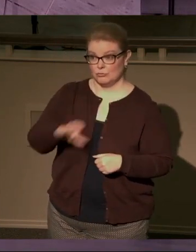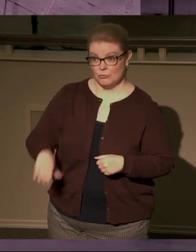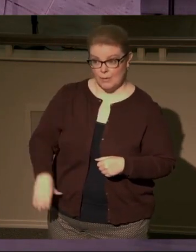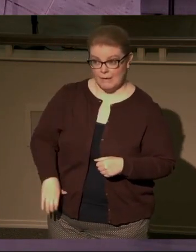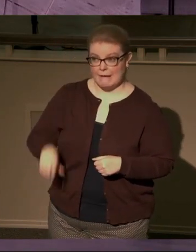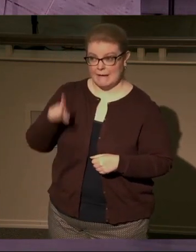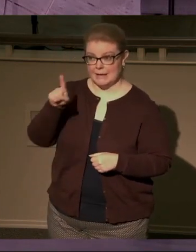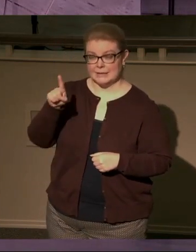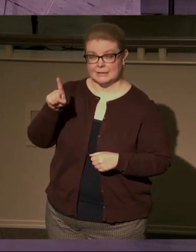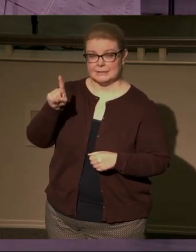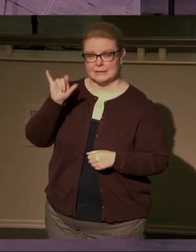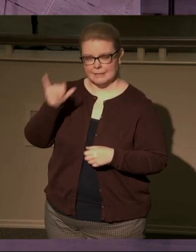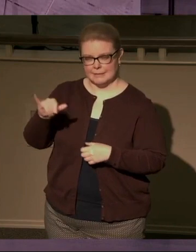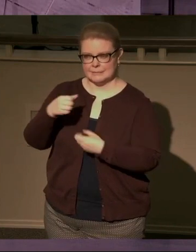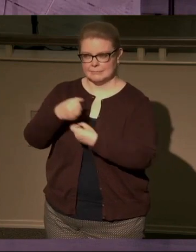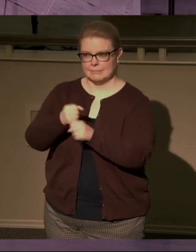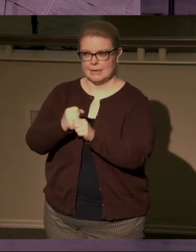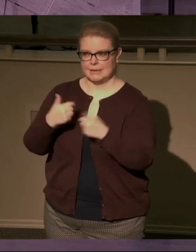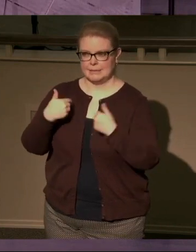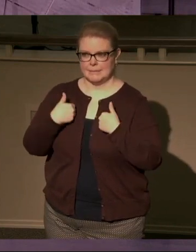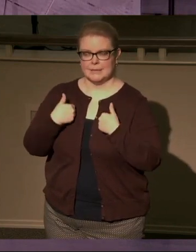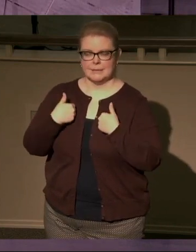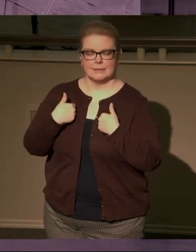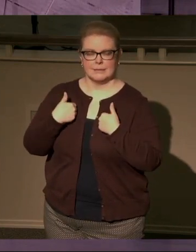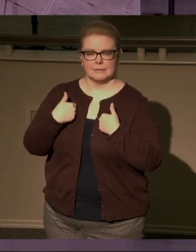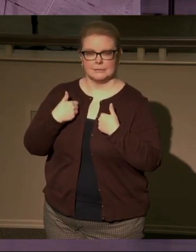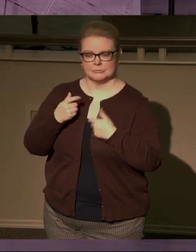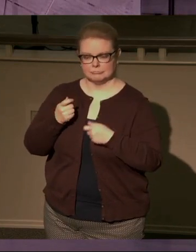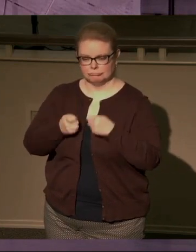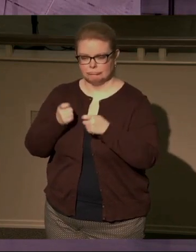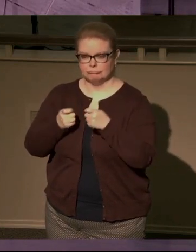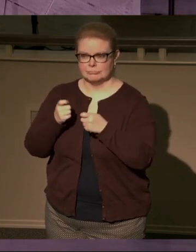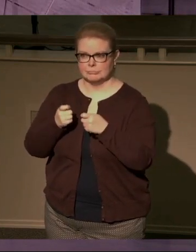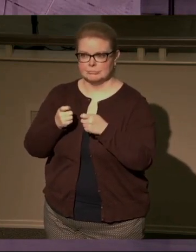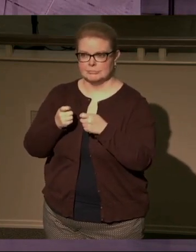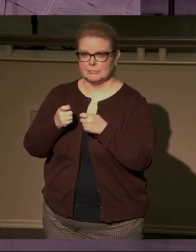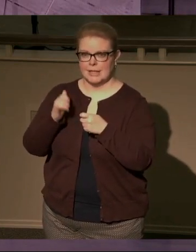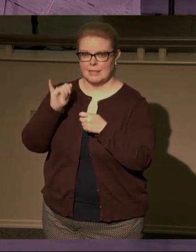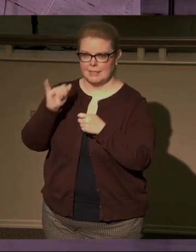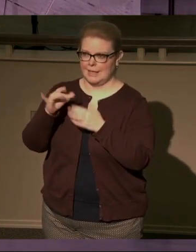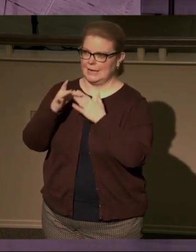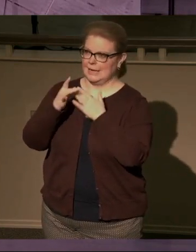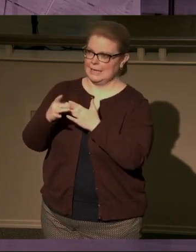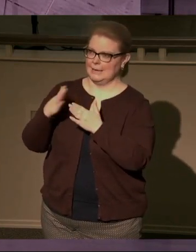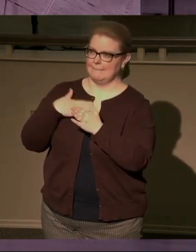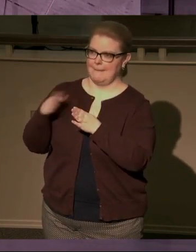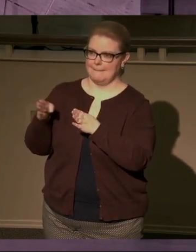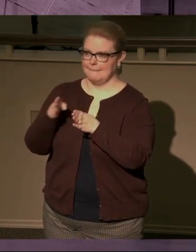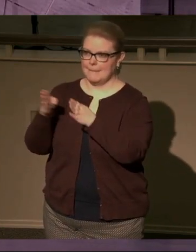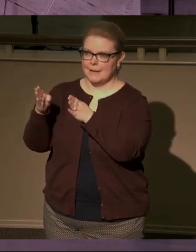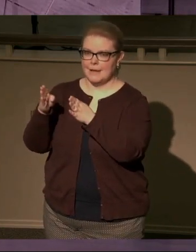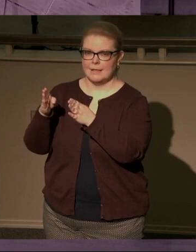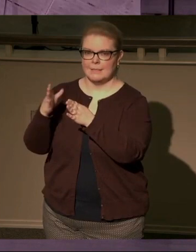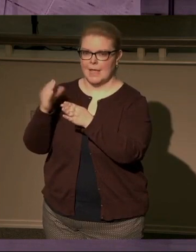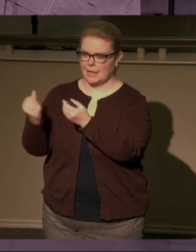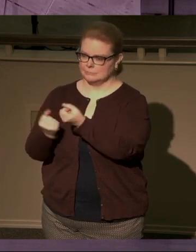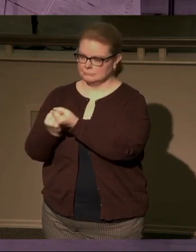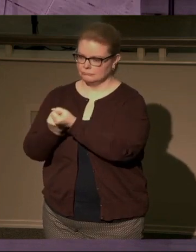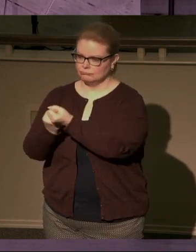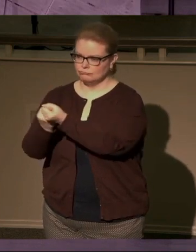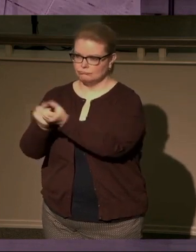that is making me and that has been superintending my path and stewarding me along this